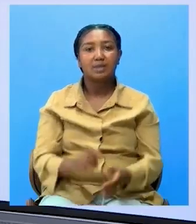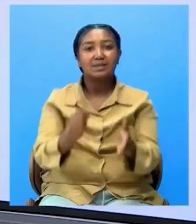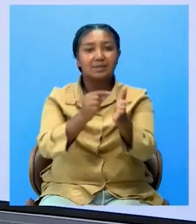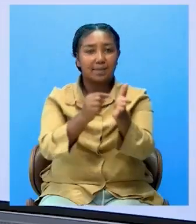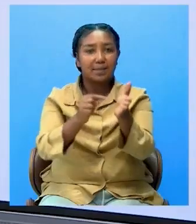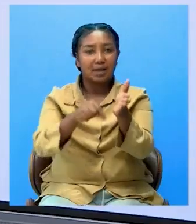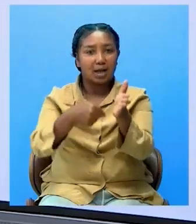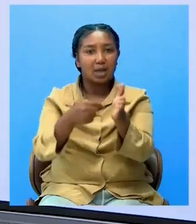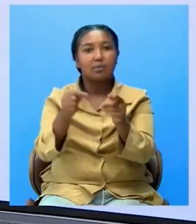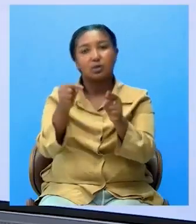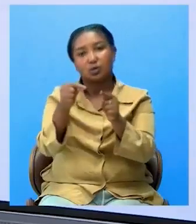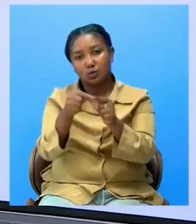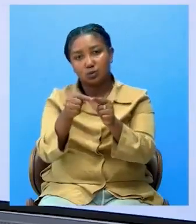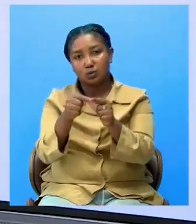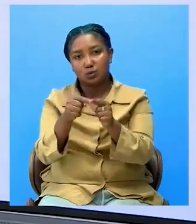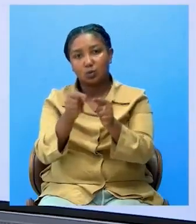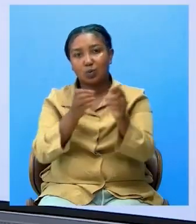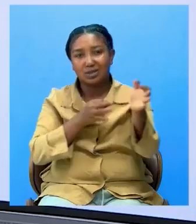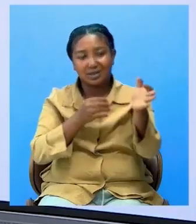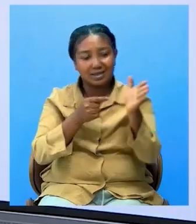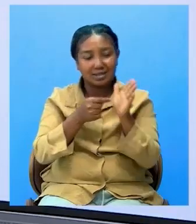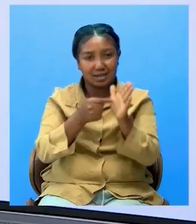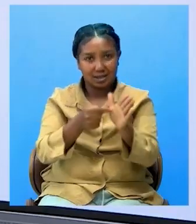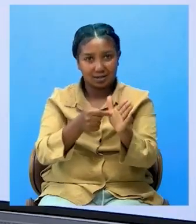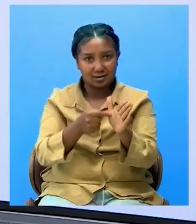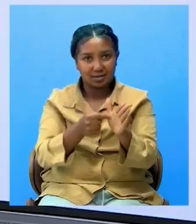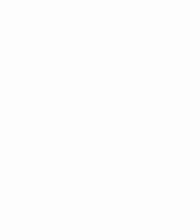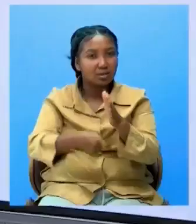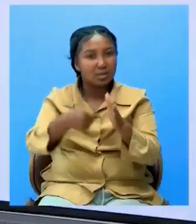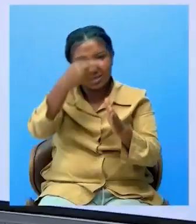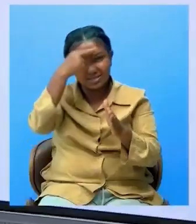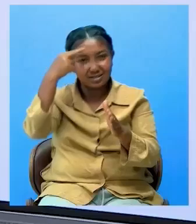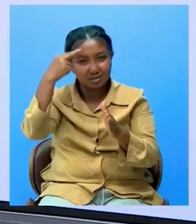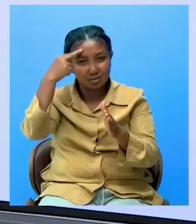semicolon to indicate